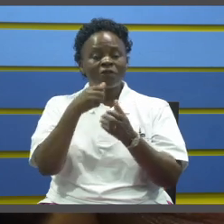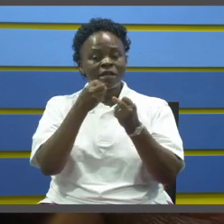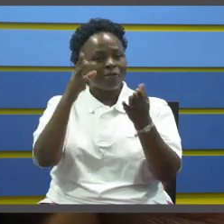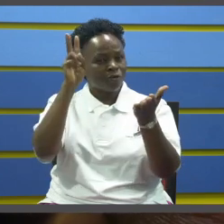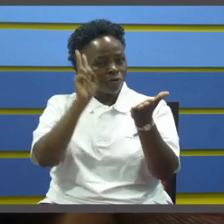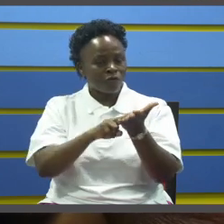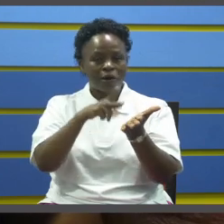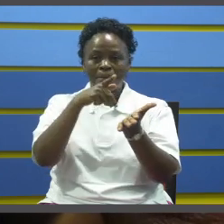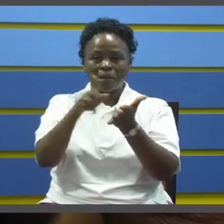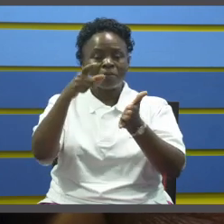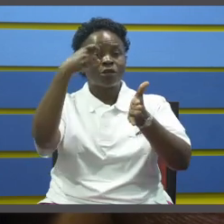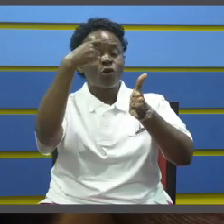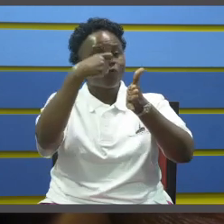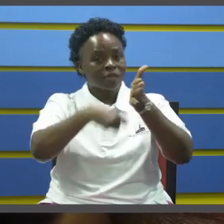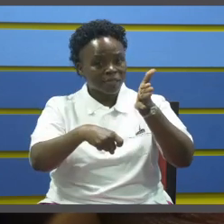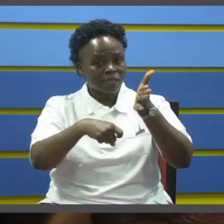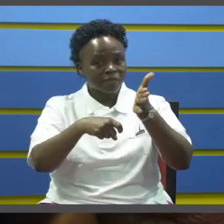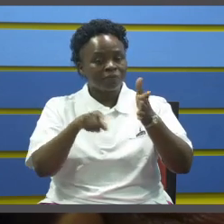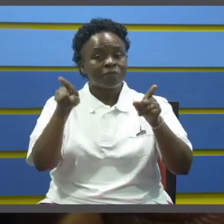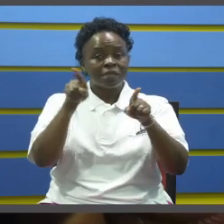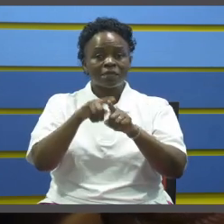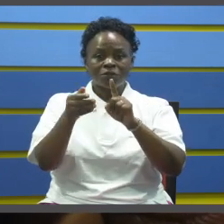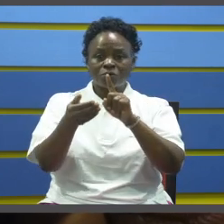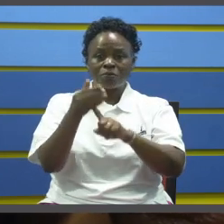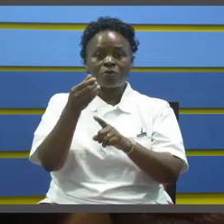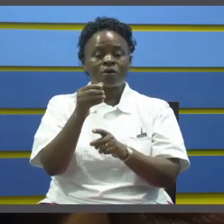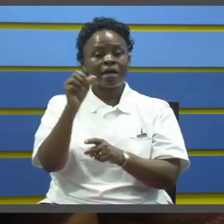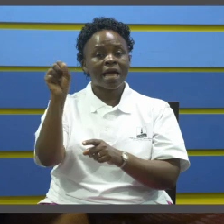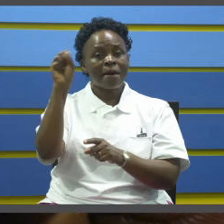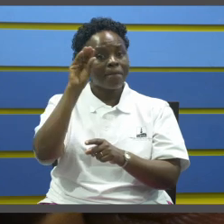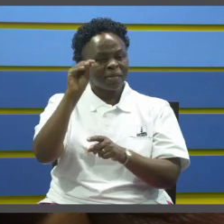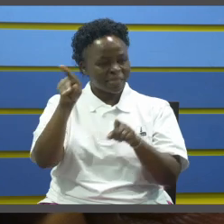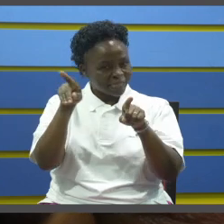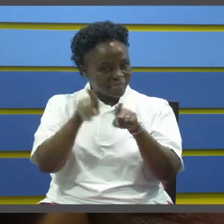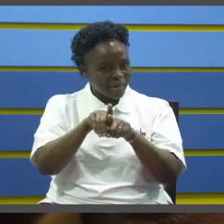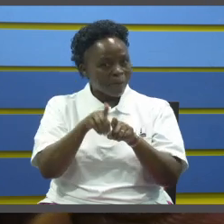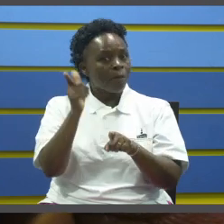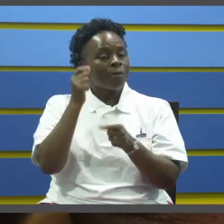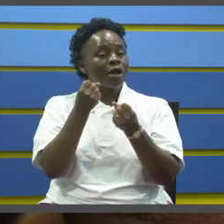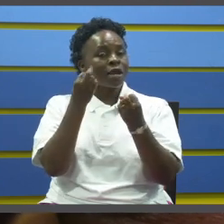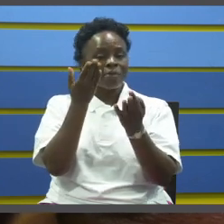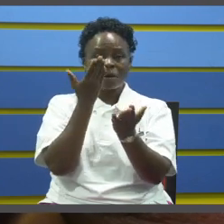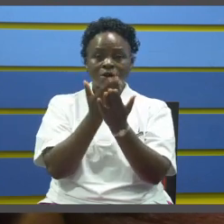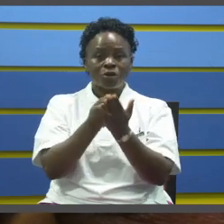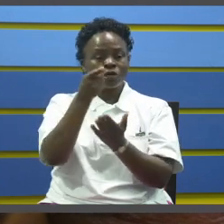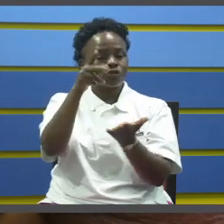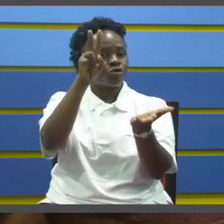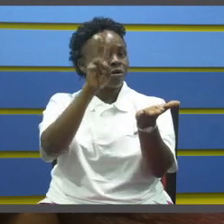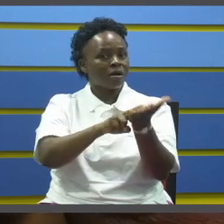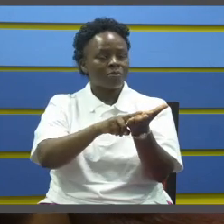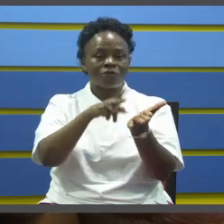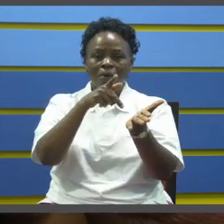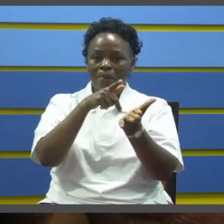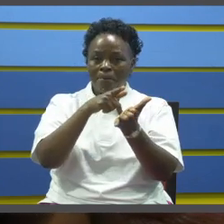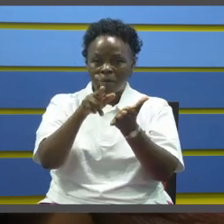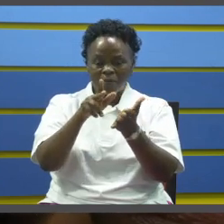payment of tax. You will also receive an SMS on the same mobile number requesting you to approve